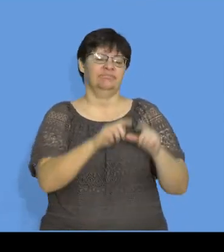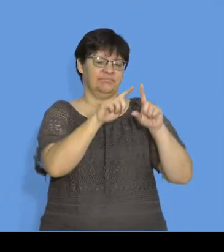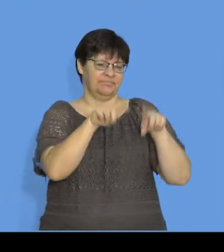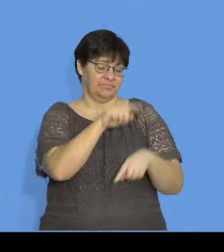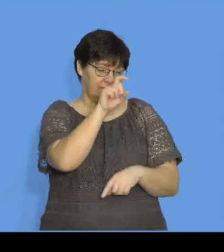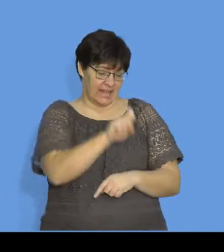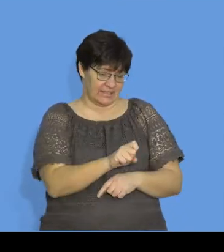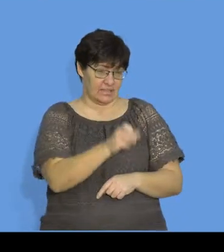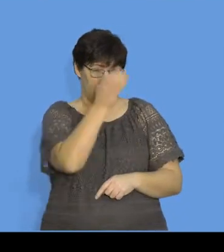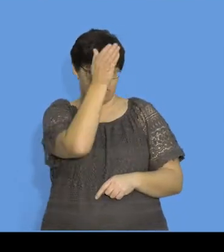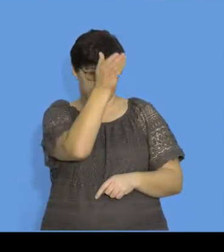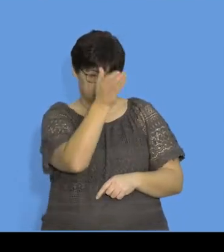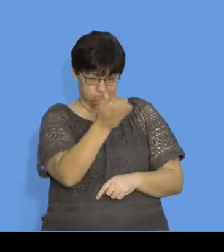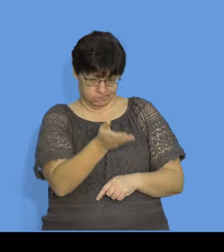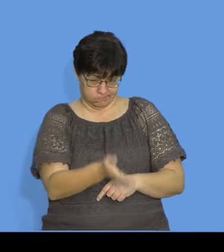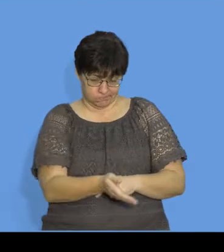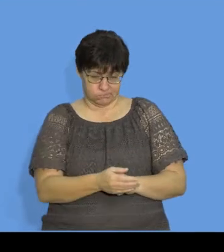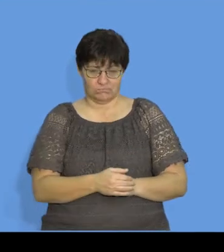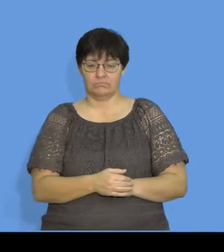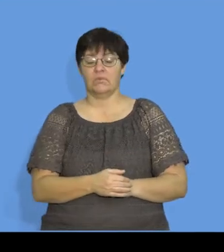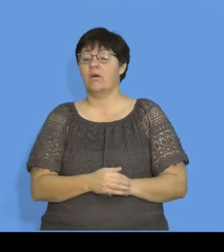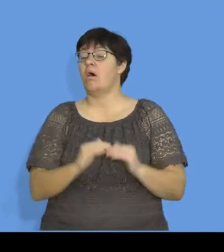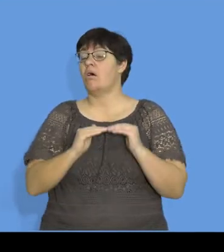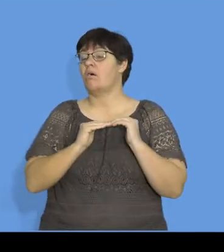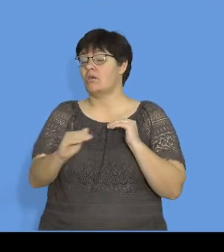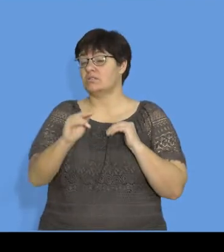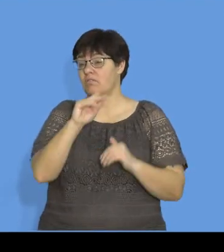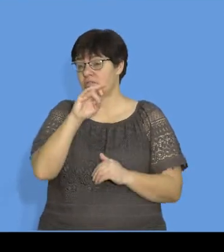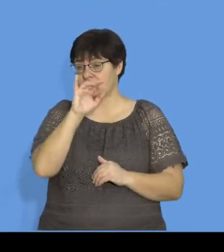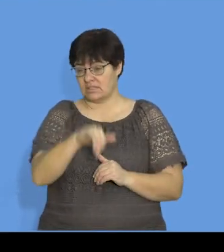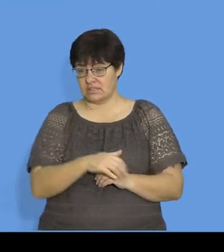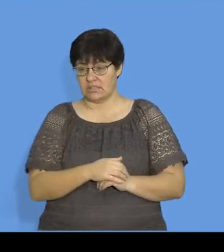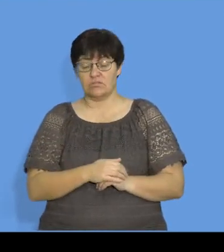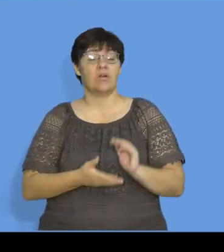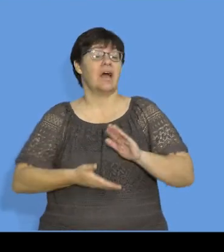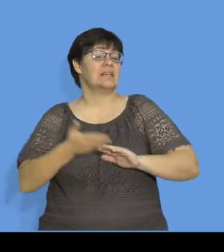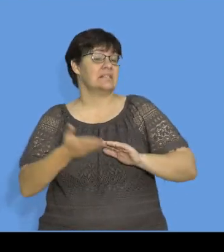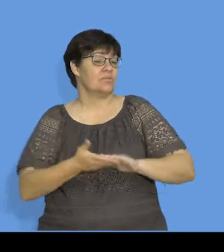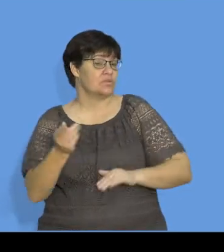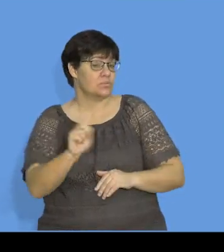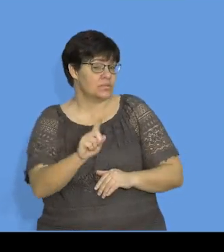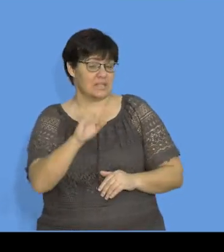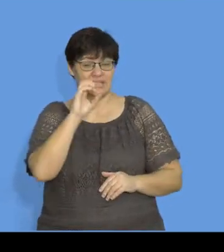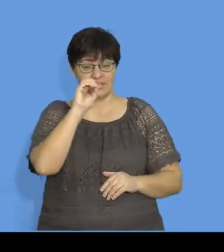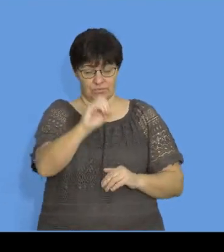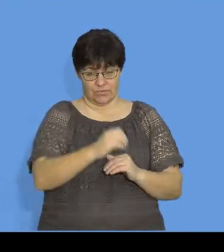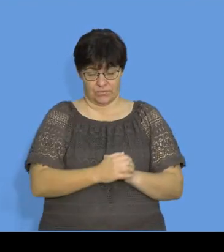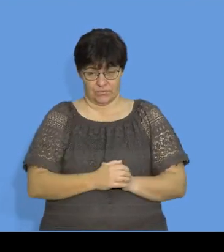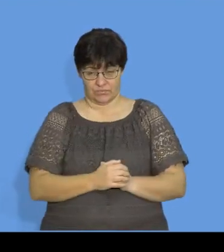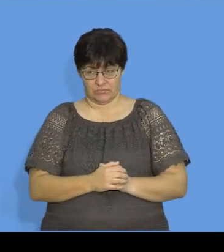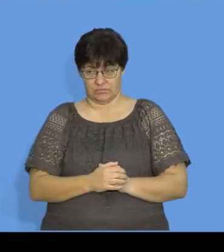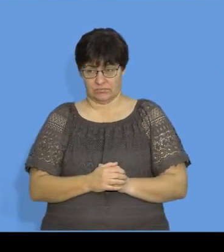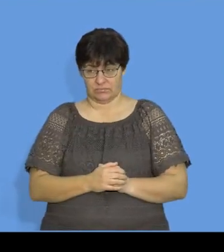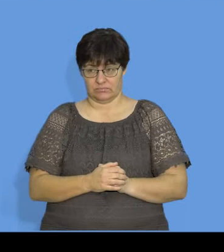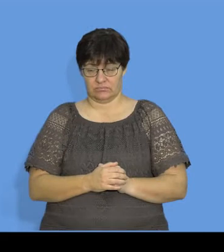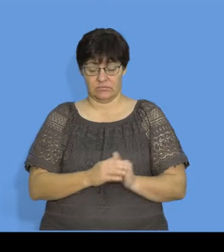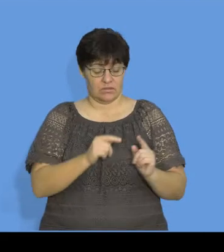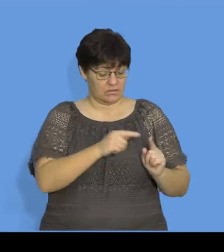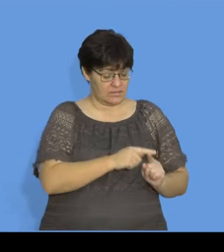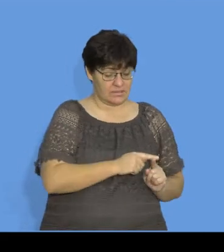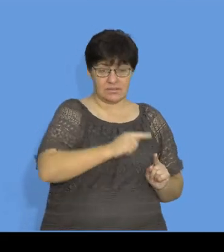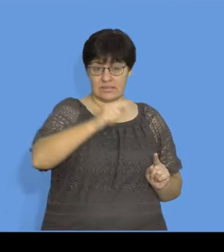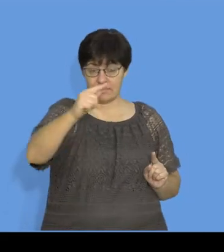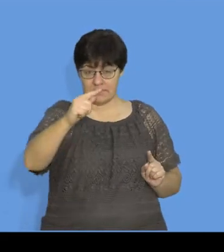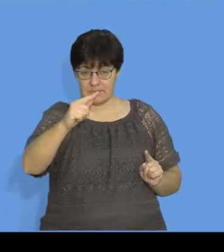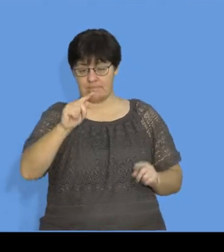x. Now, it's going at constant velocity, so I know acceleration is 0. My time to get